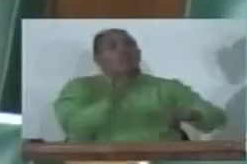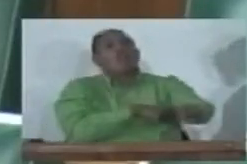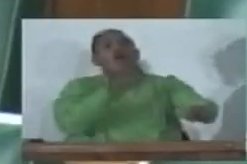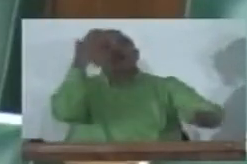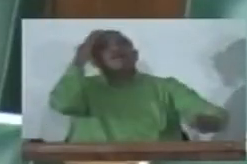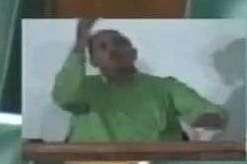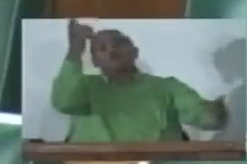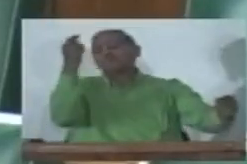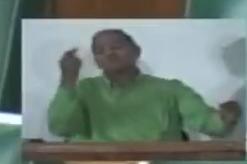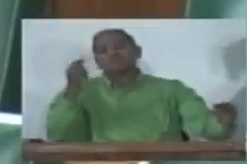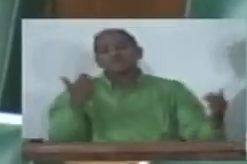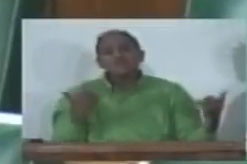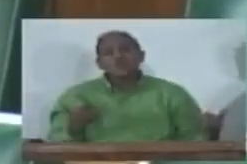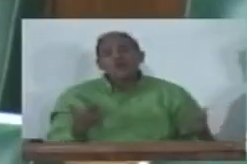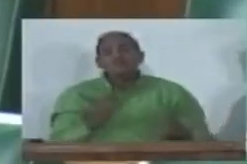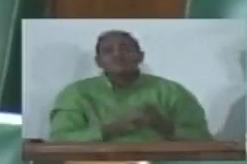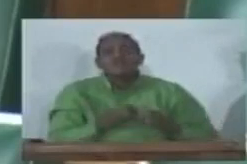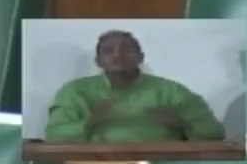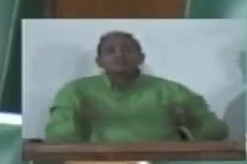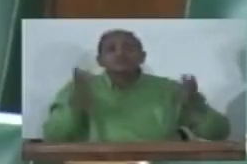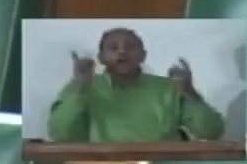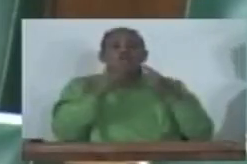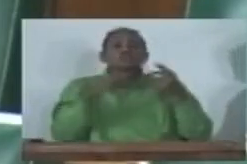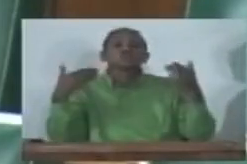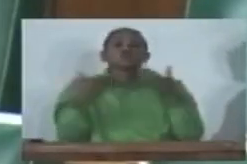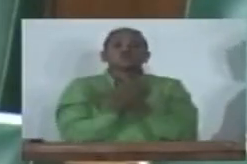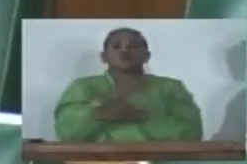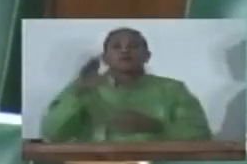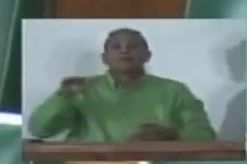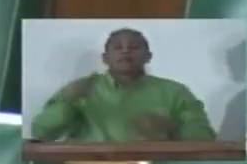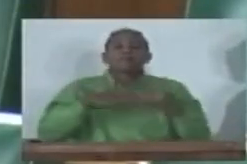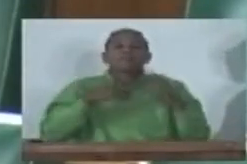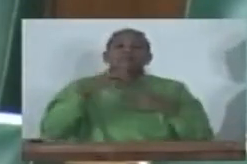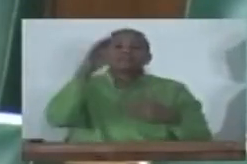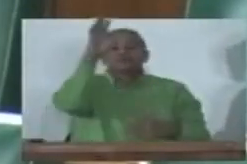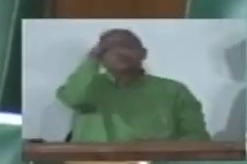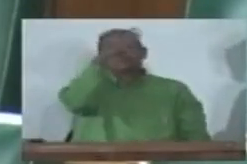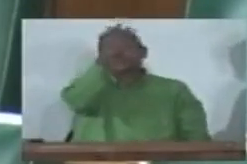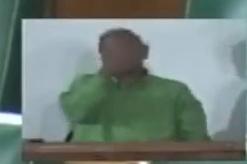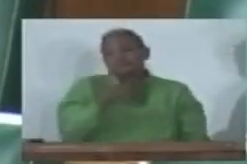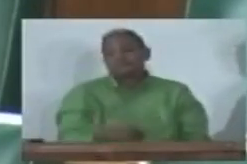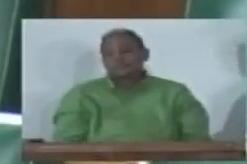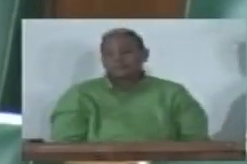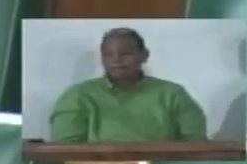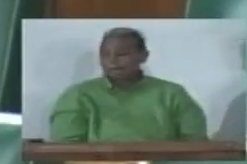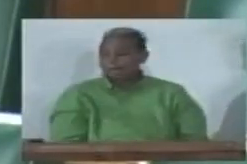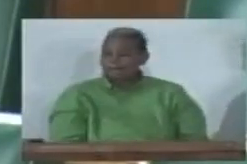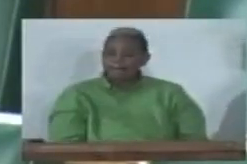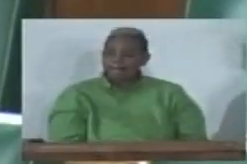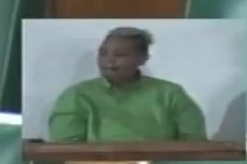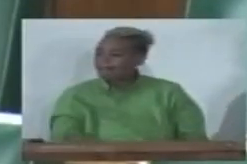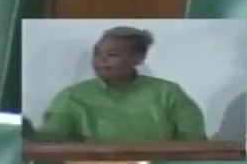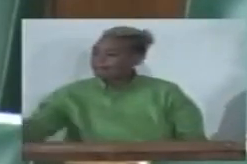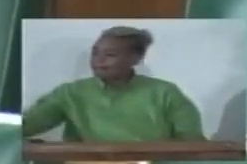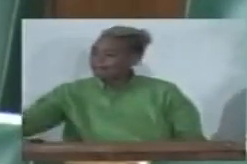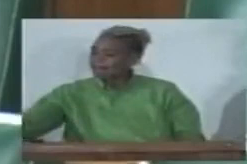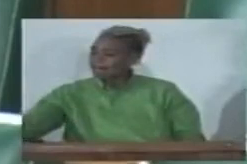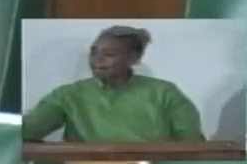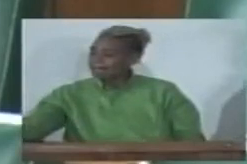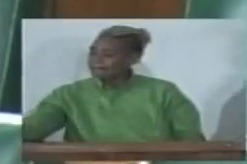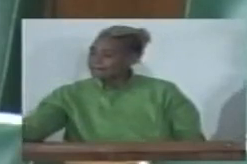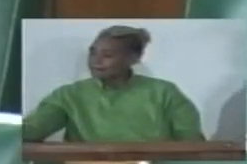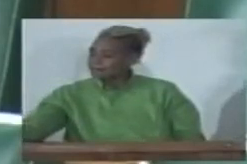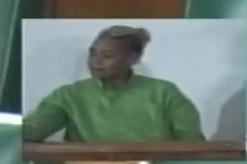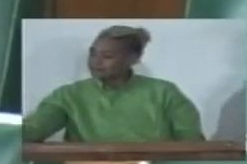term. Until we get to the new parliament. That sounds like a big expenditure. And it can be. But what it